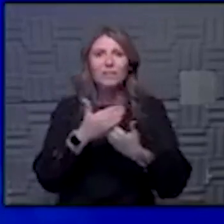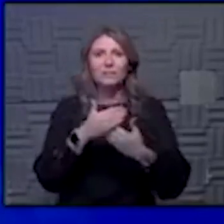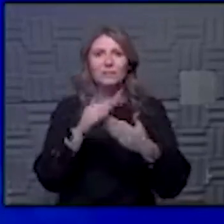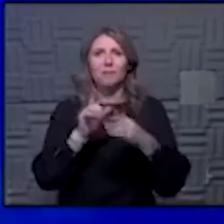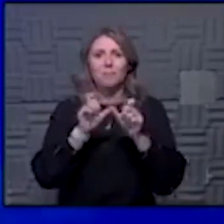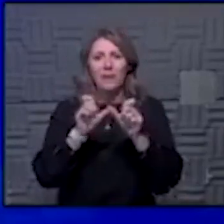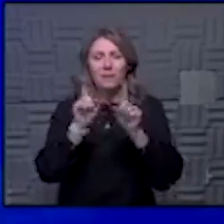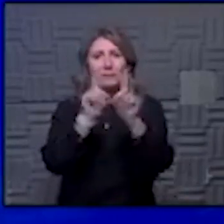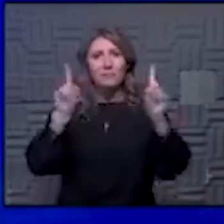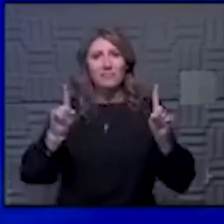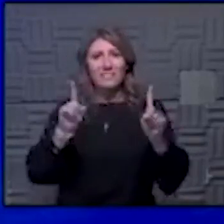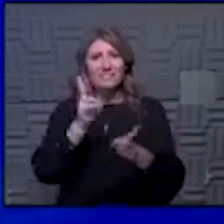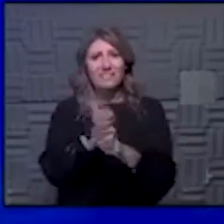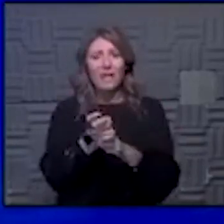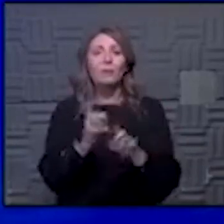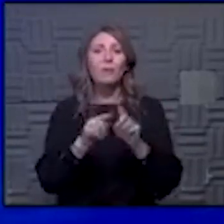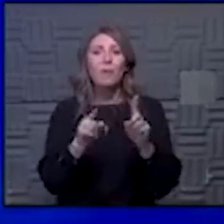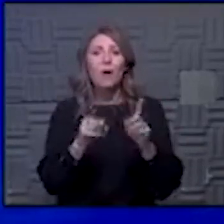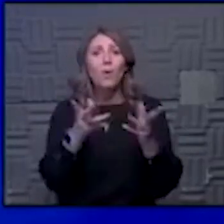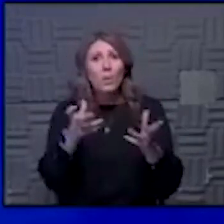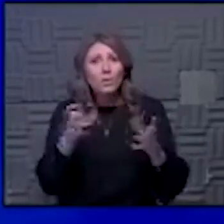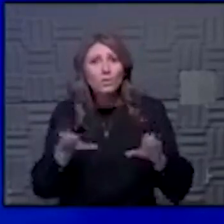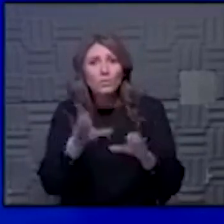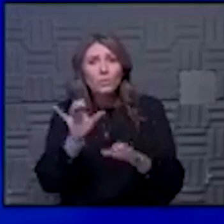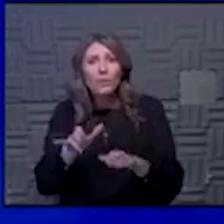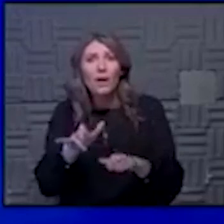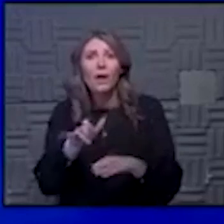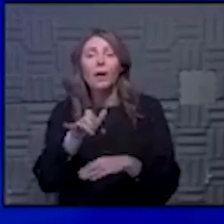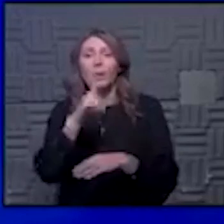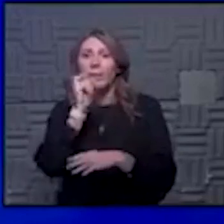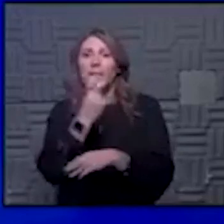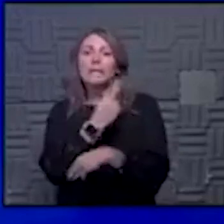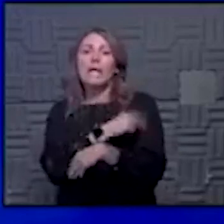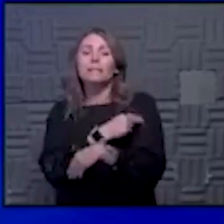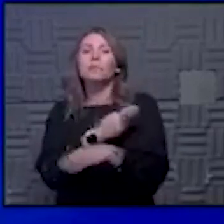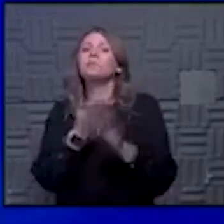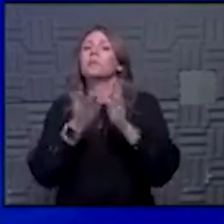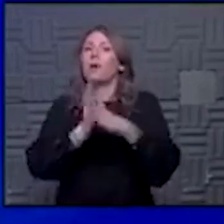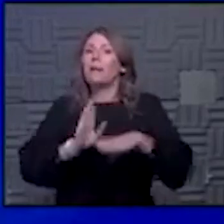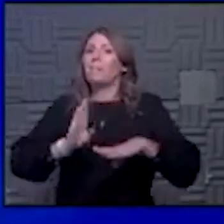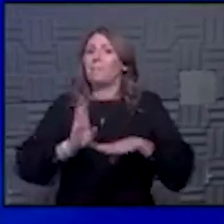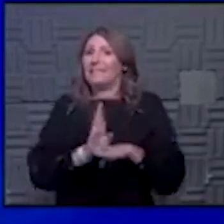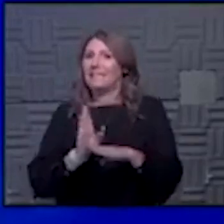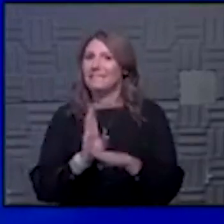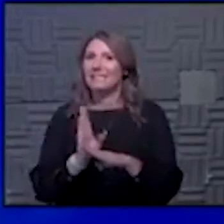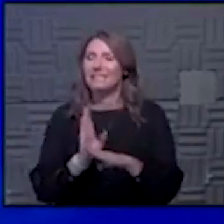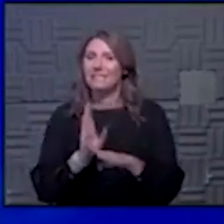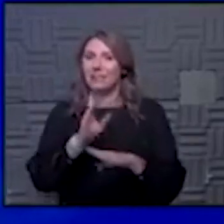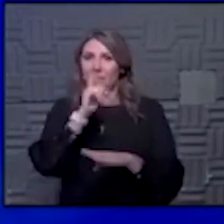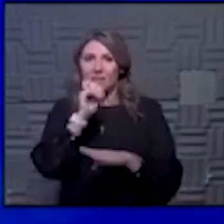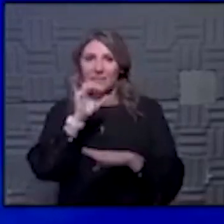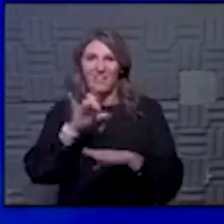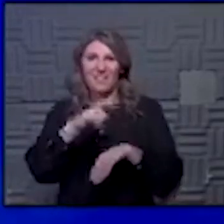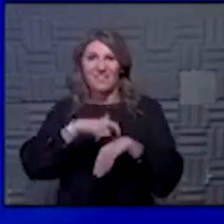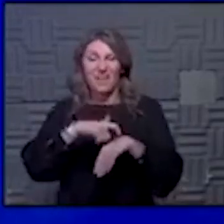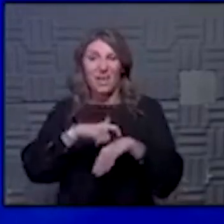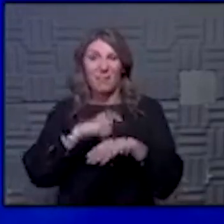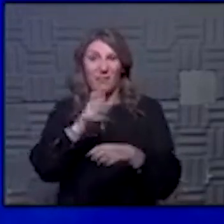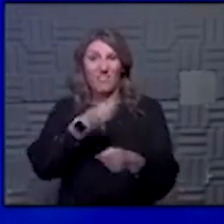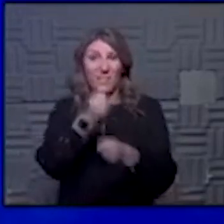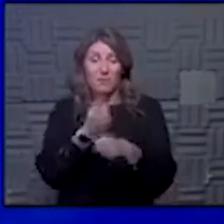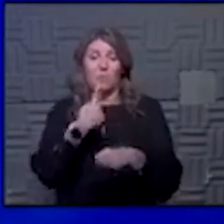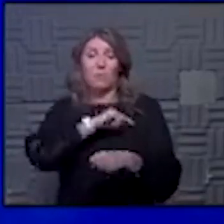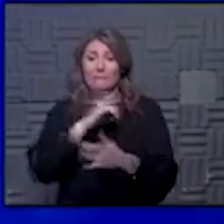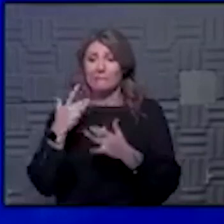hard. But we want to do that because hospitals are getting busier just because it's that time of the year, and we tend to be busier